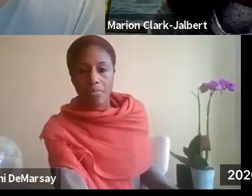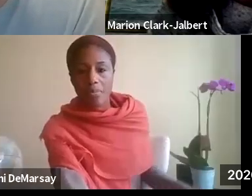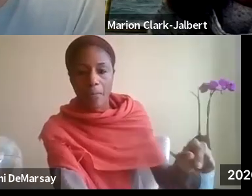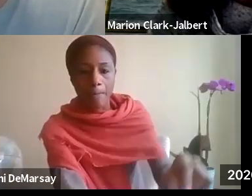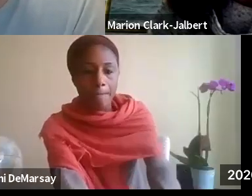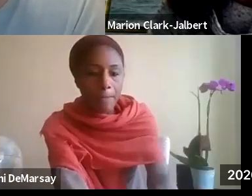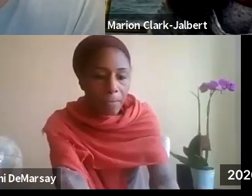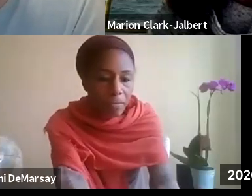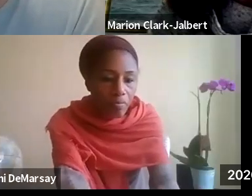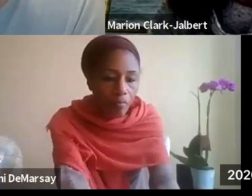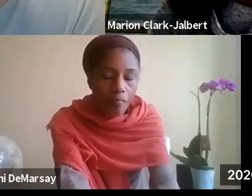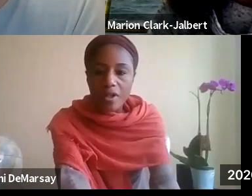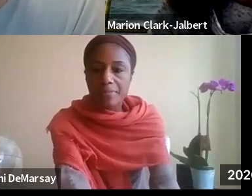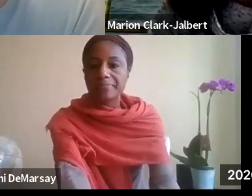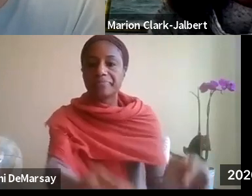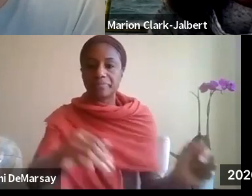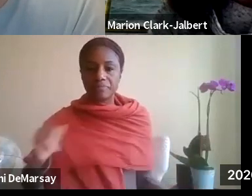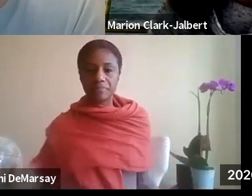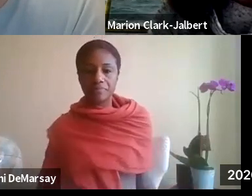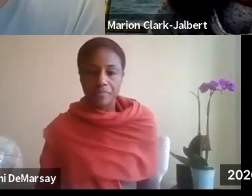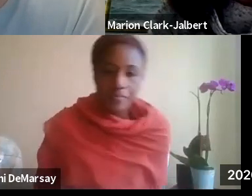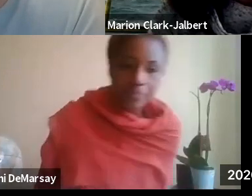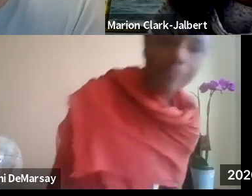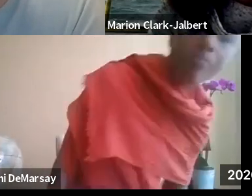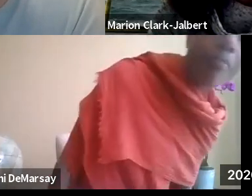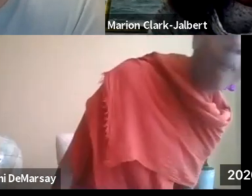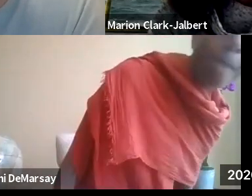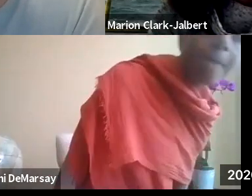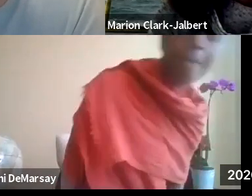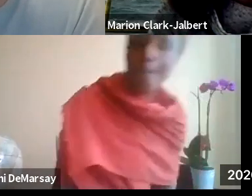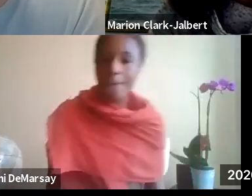Okay. Well, I'm going to have you walk me through this offline,